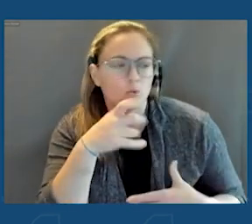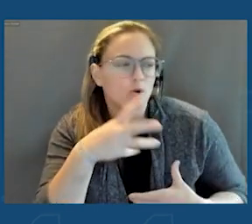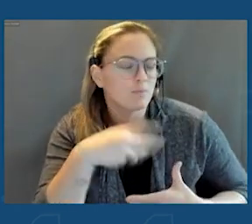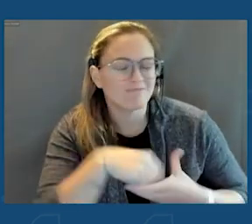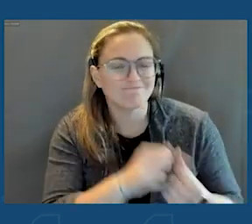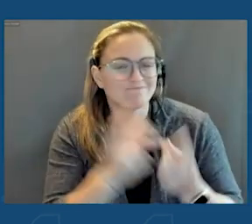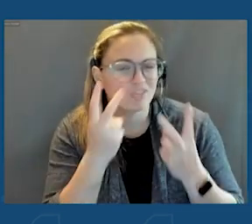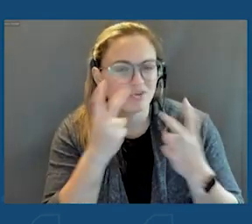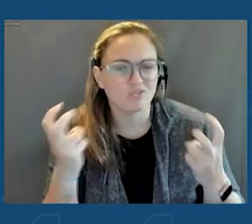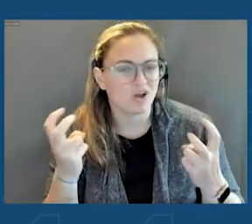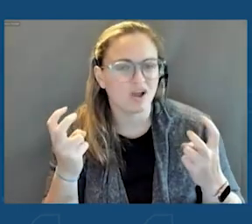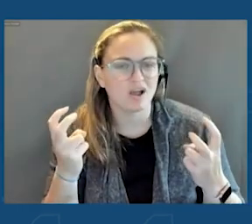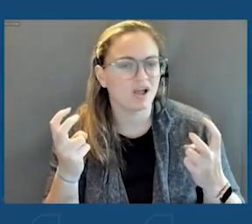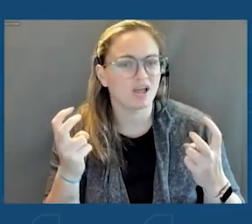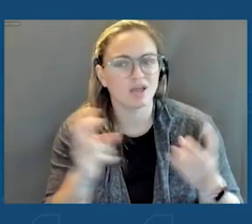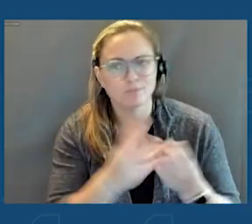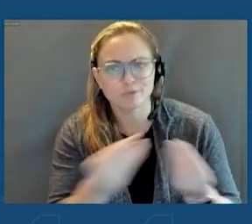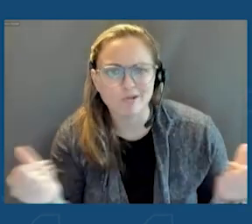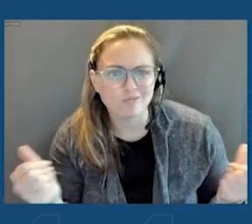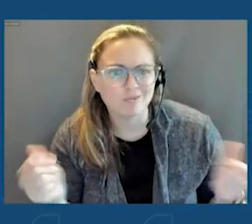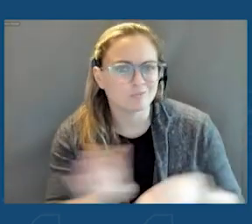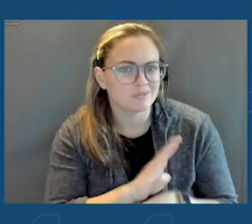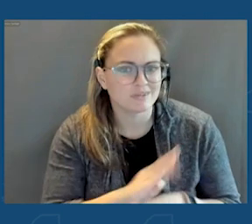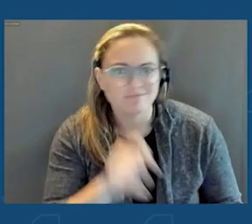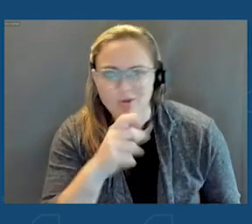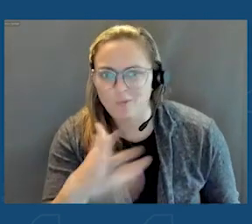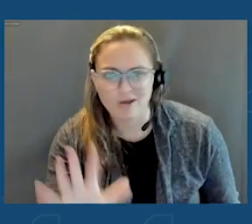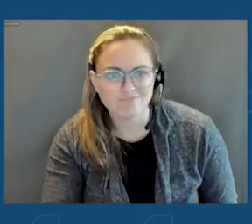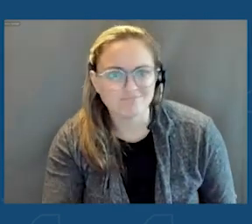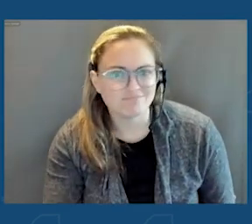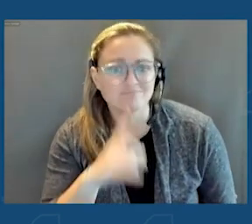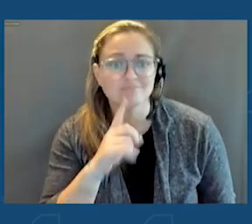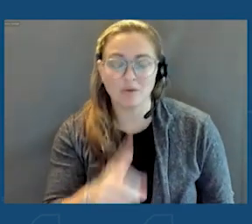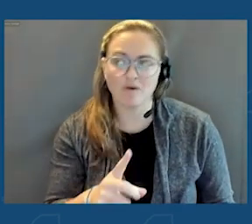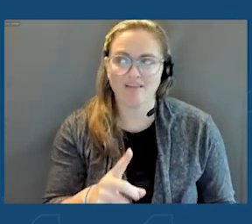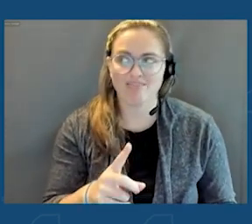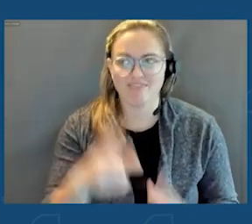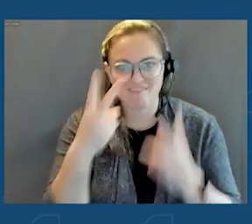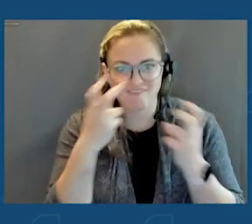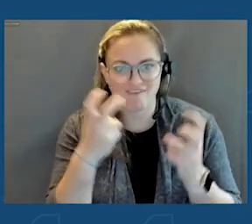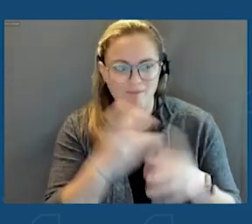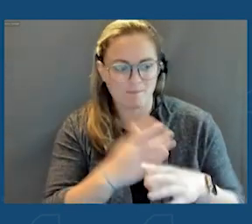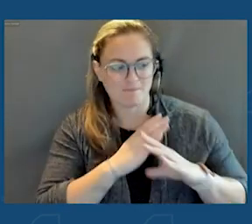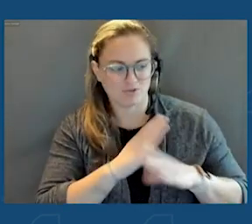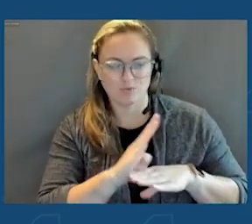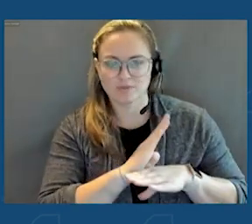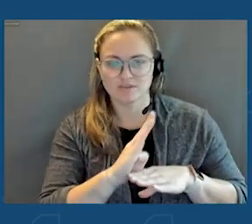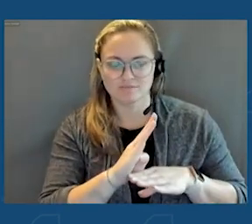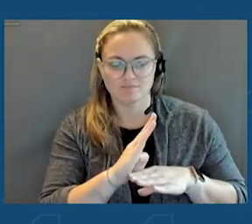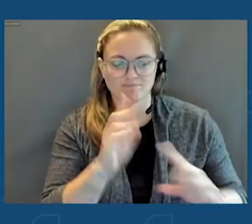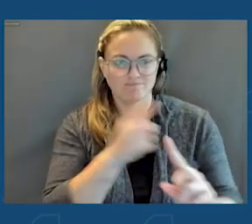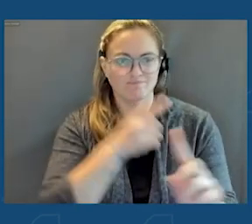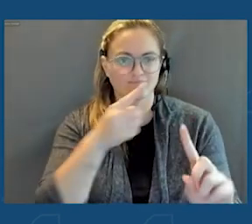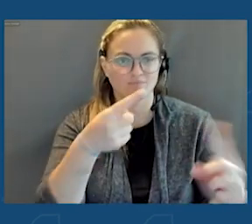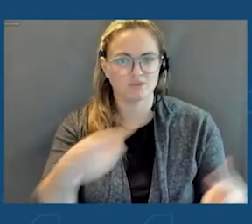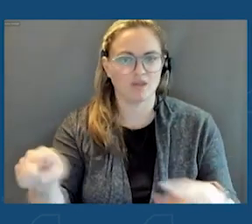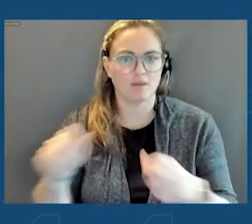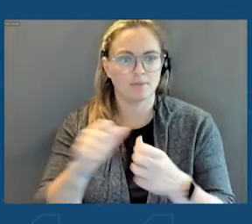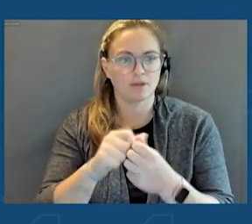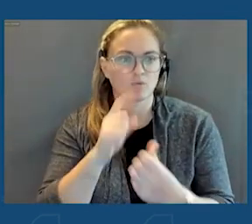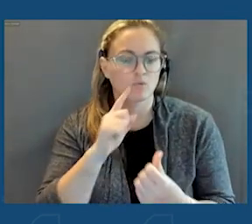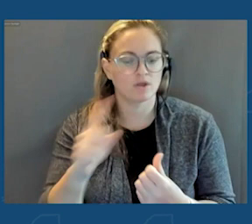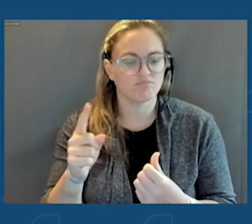crime-solving business. I want to be in the crime prevention business. That's what's going on with the strengthened red flag